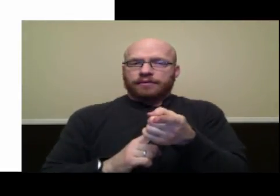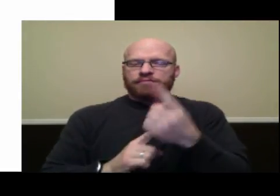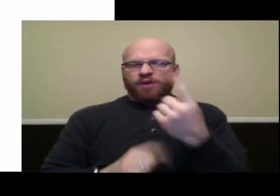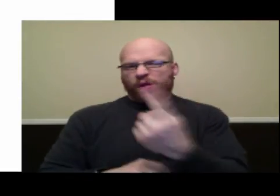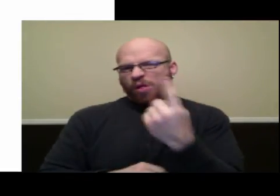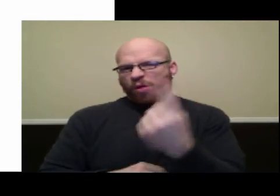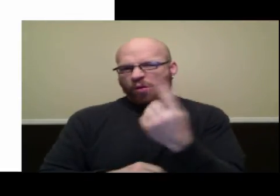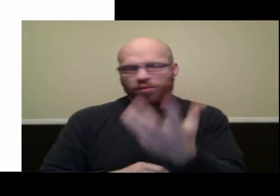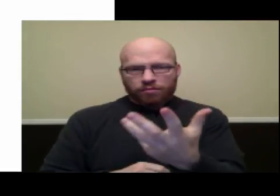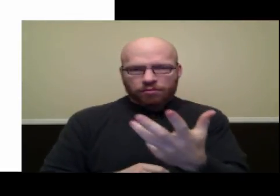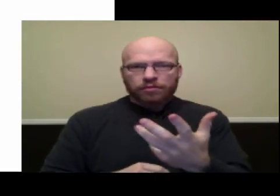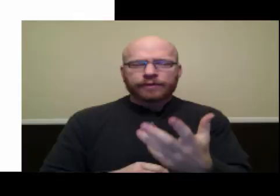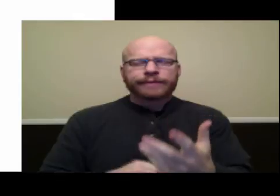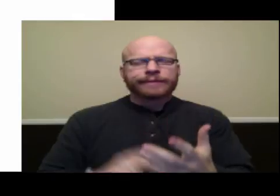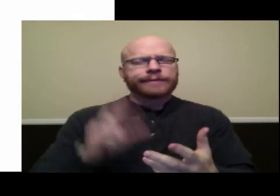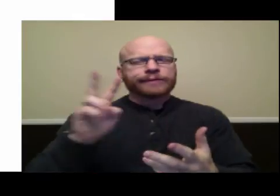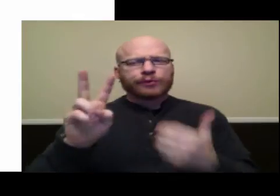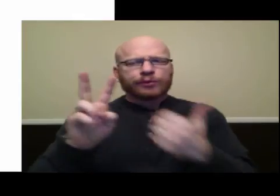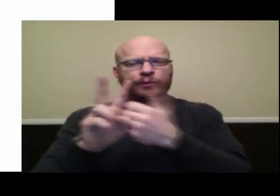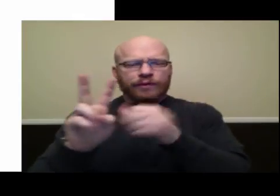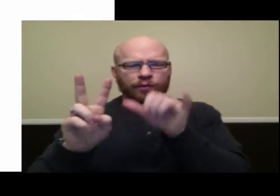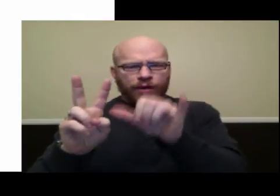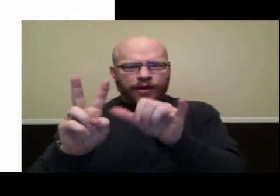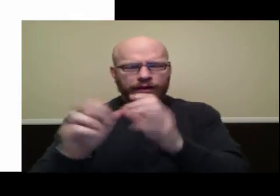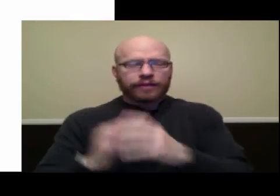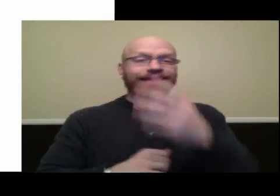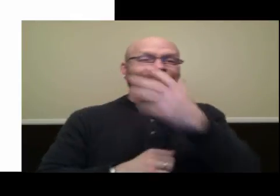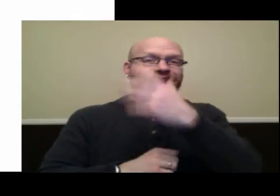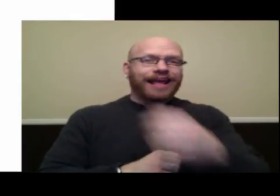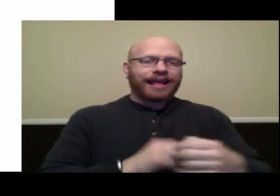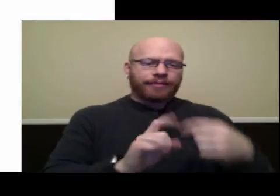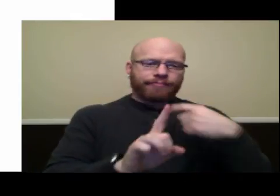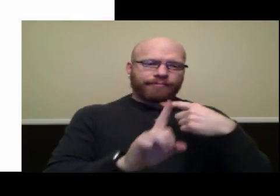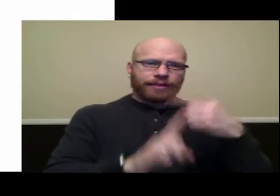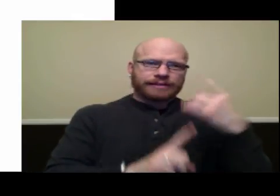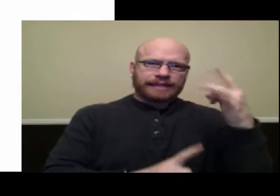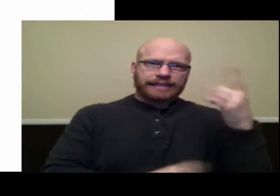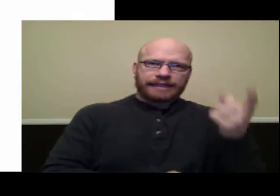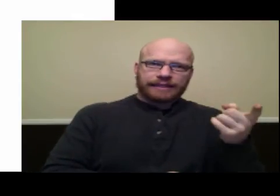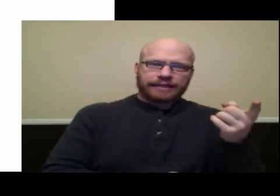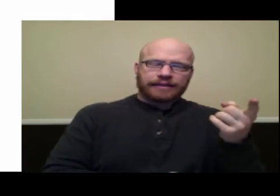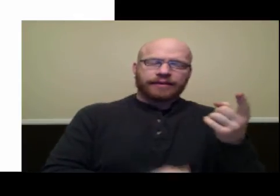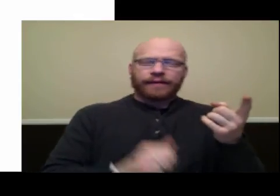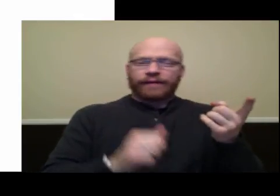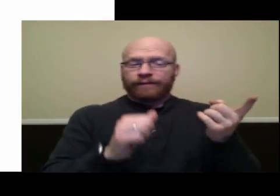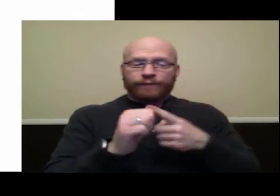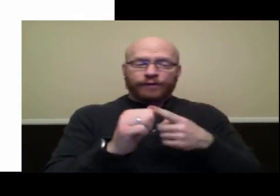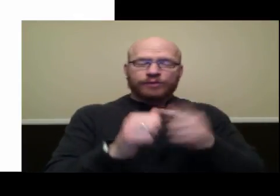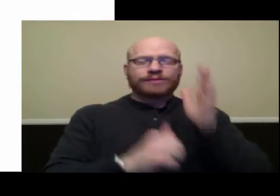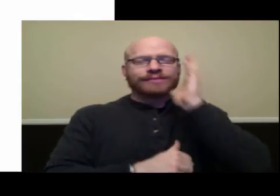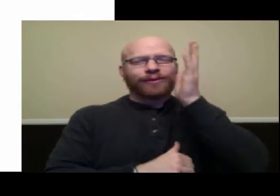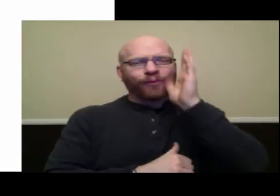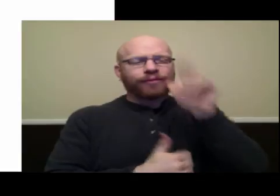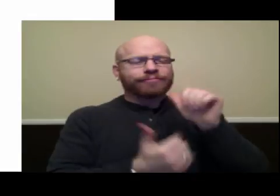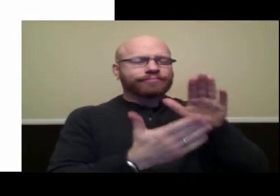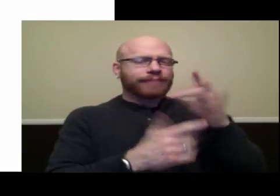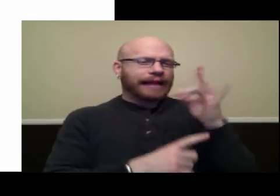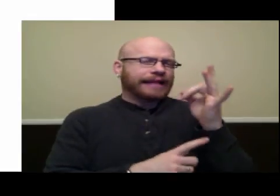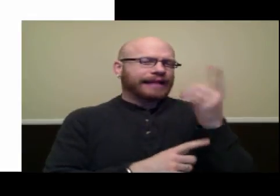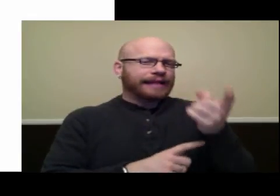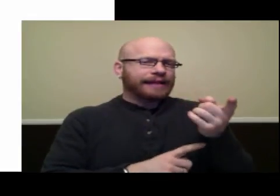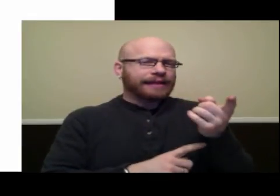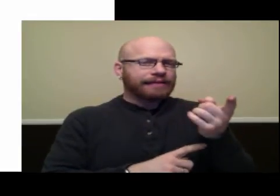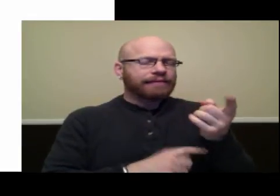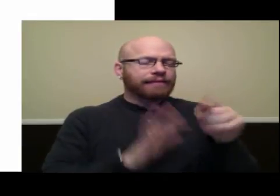want to isolate y to solve for y. So y is with two as two times y and then we have positive